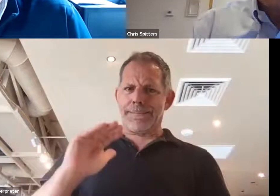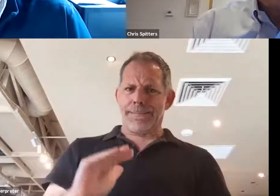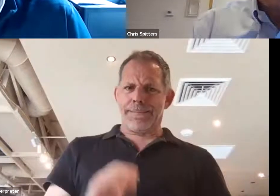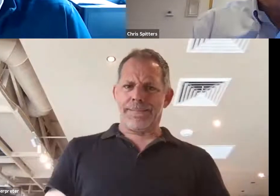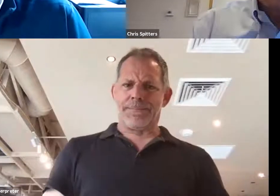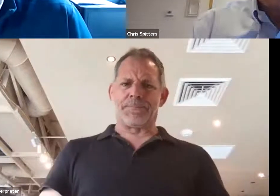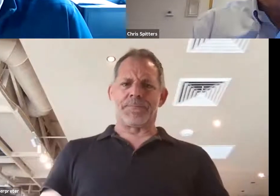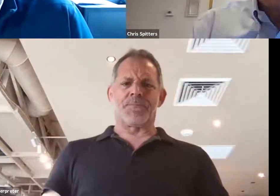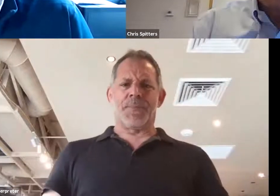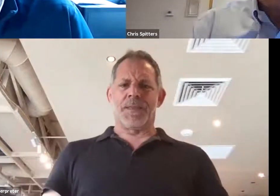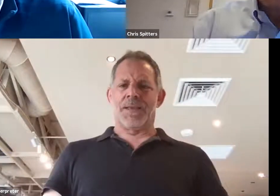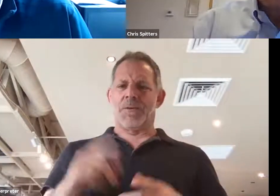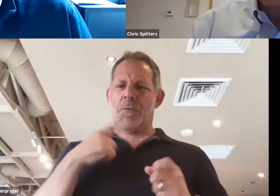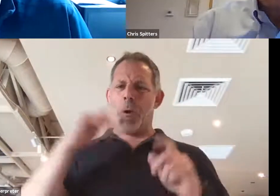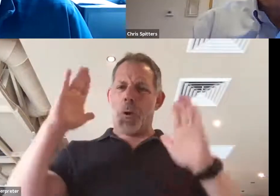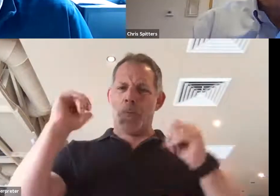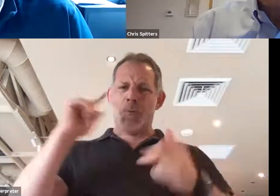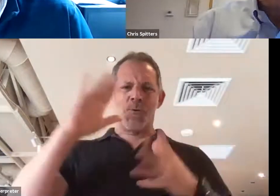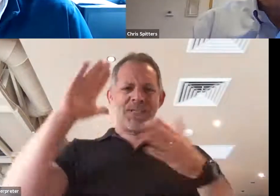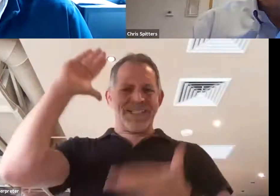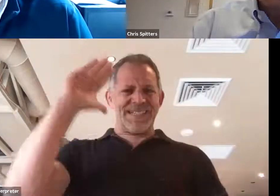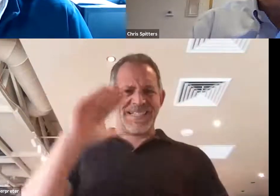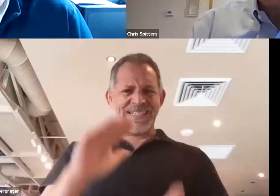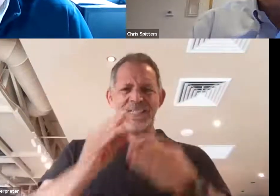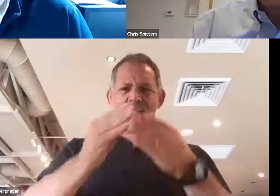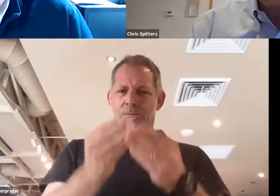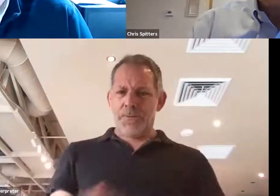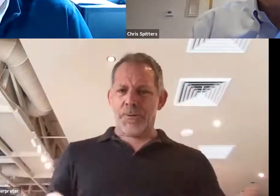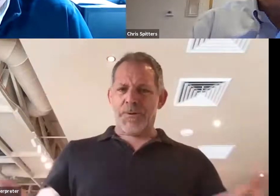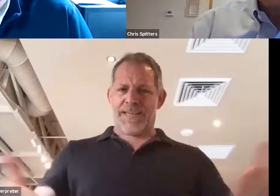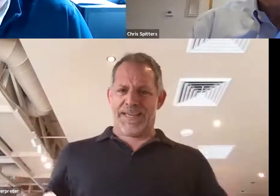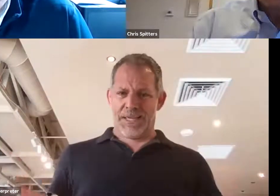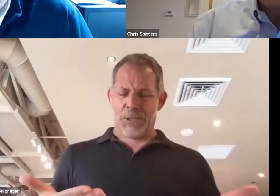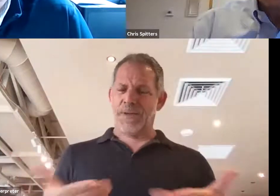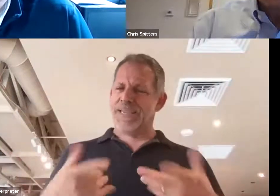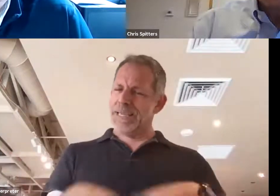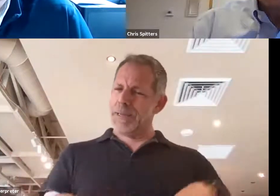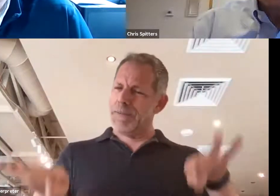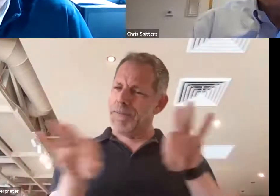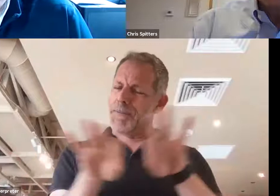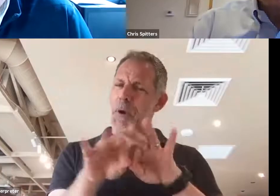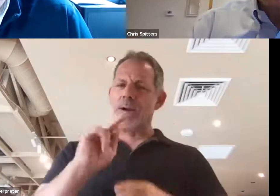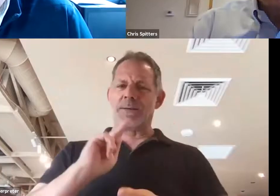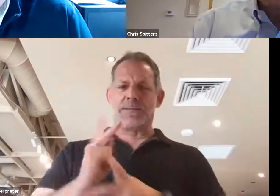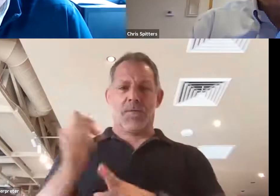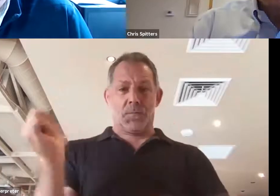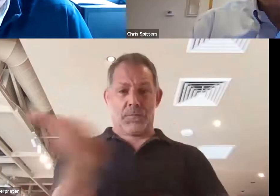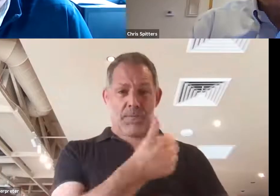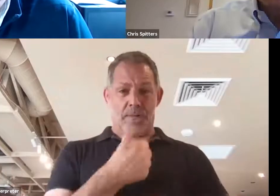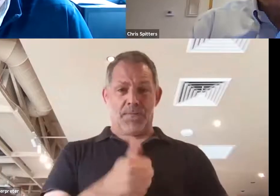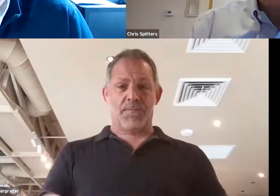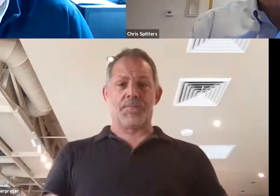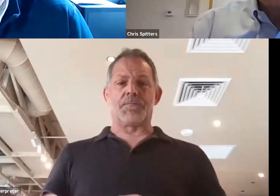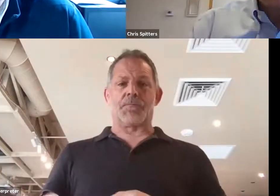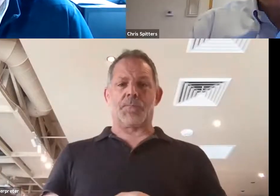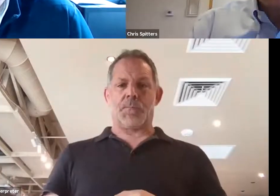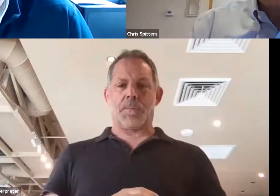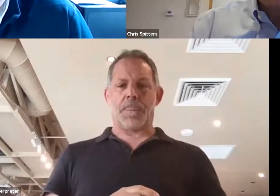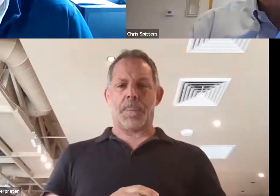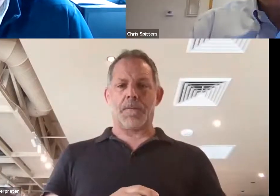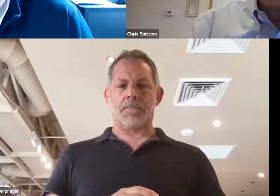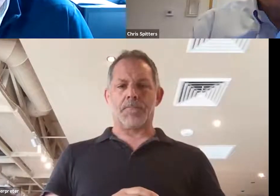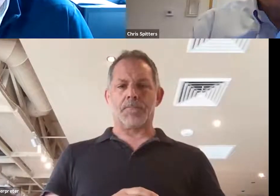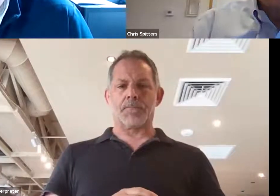health of our loved ones is best protected by following those protective measures, and that's really the only way we're going to get